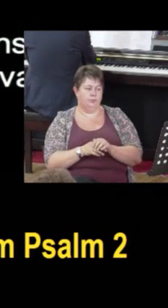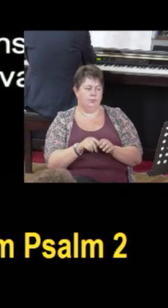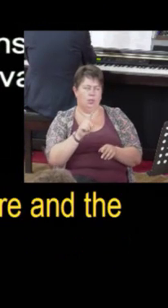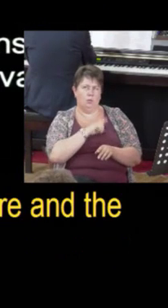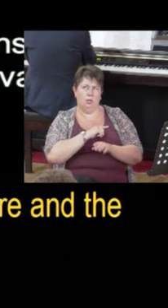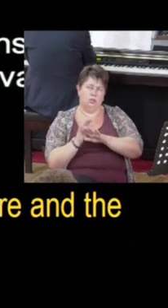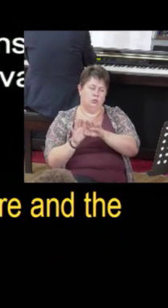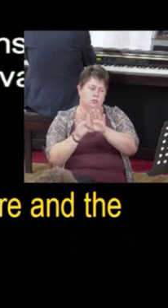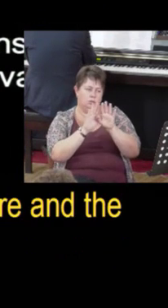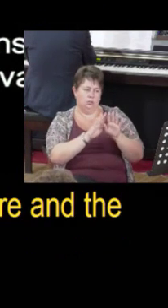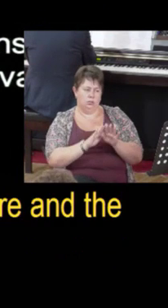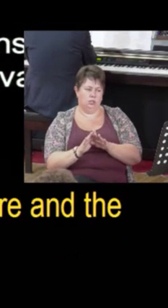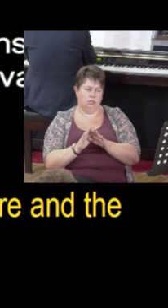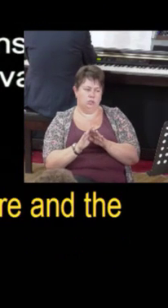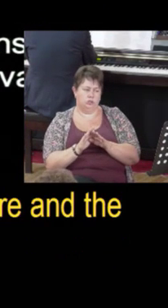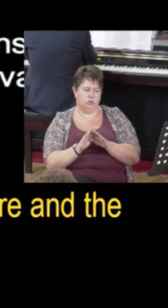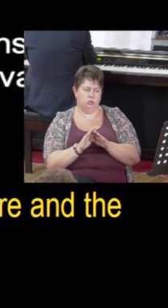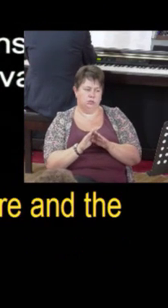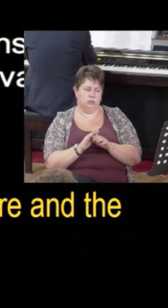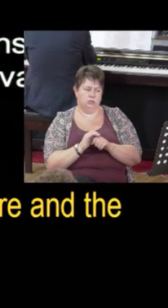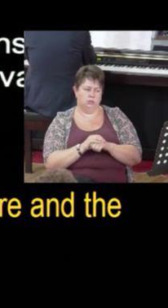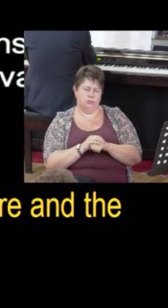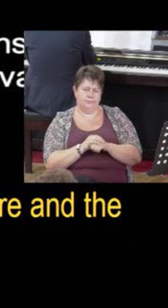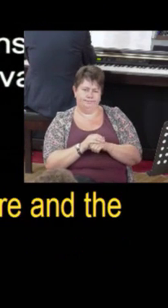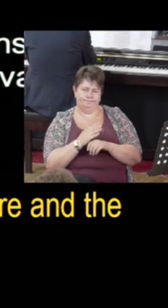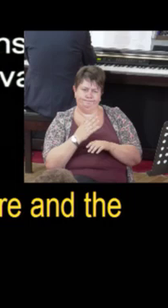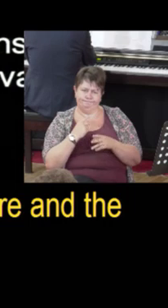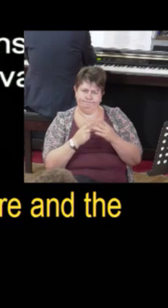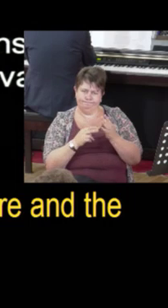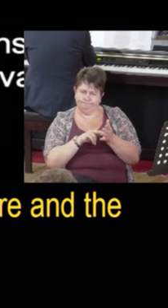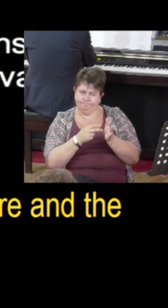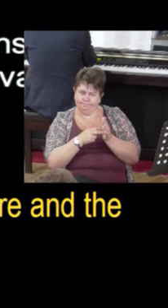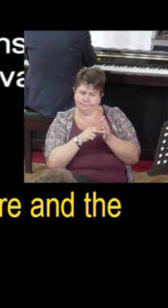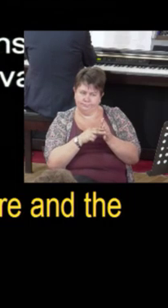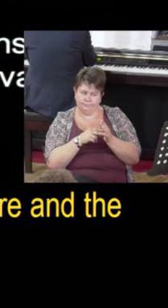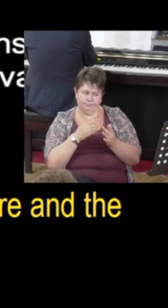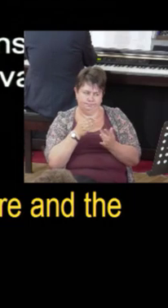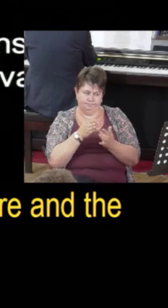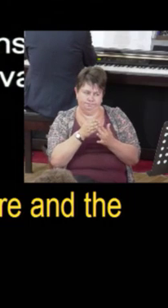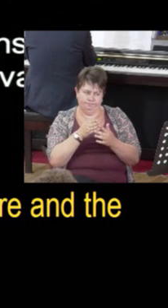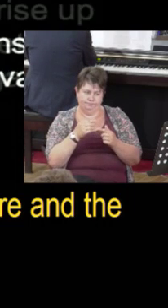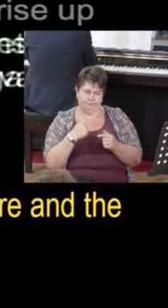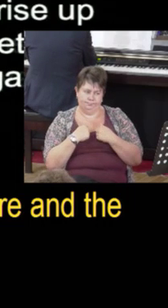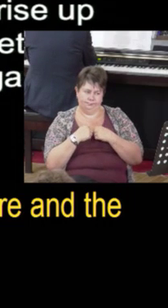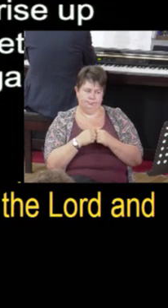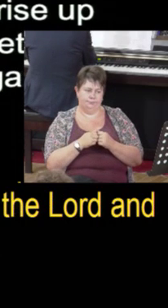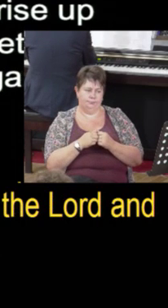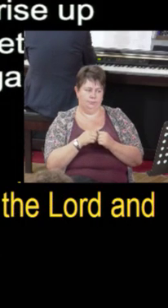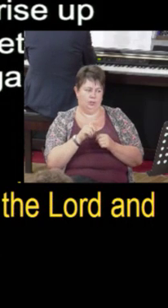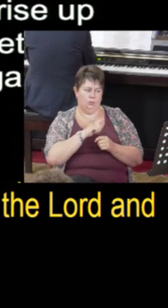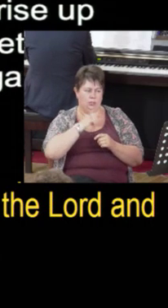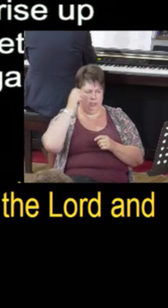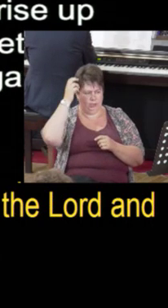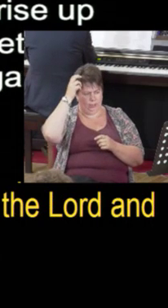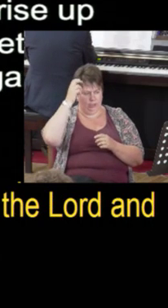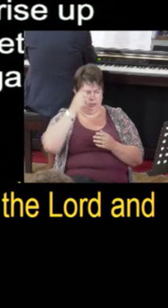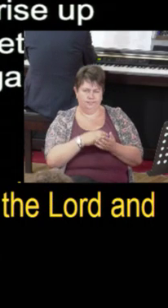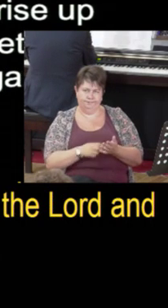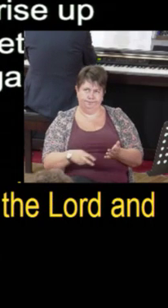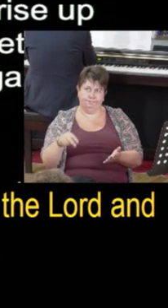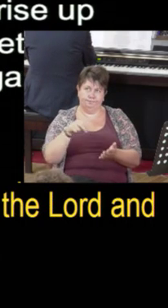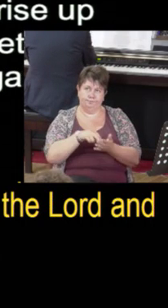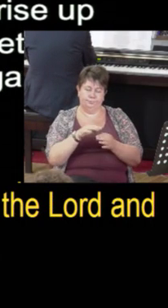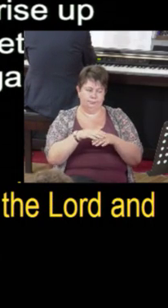Why do the nations conspire and the peoples plot in vain? The kings of the earth take their stand